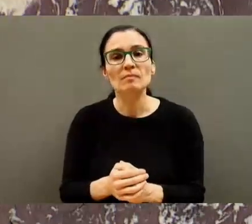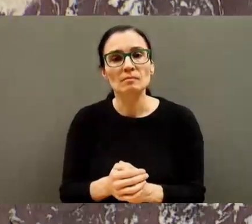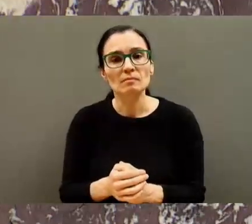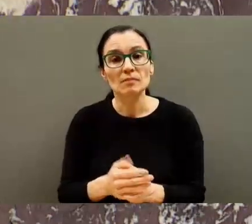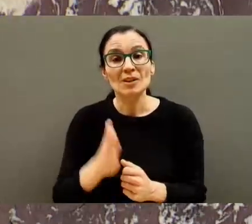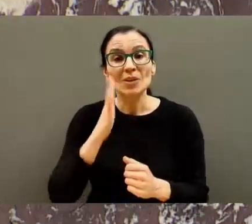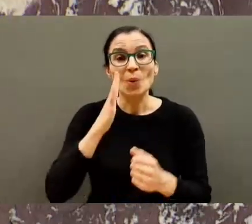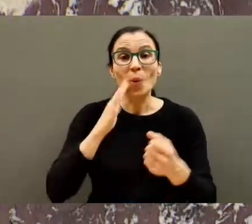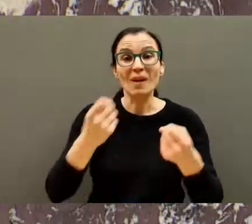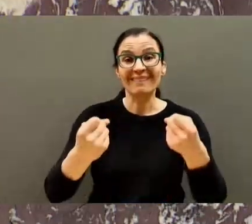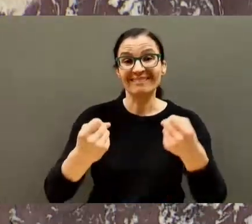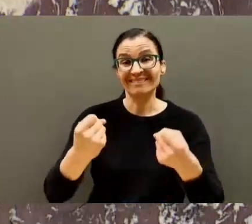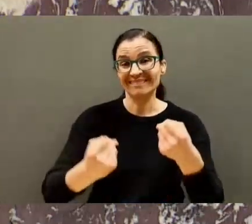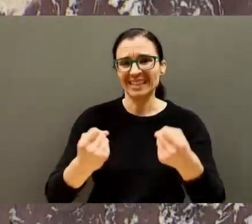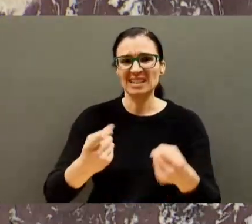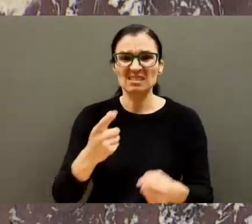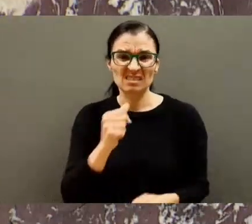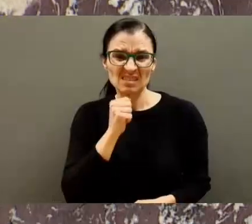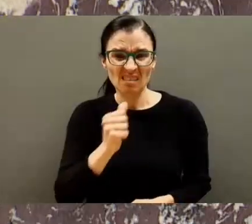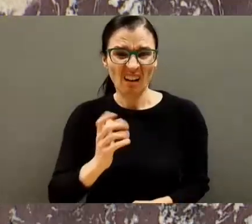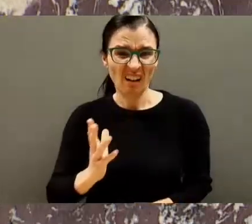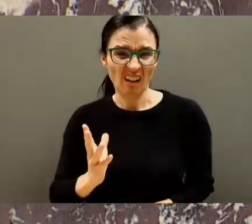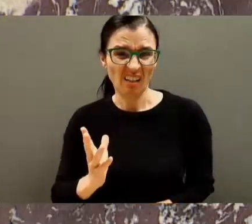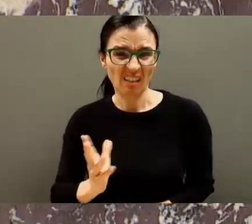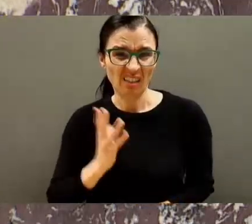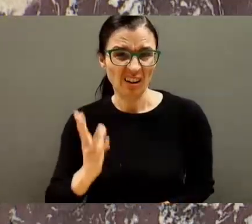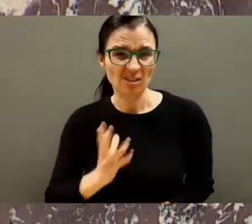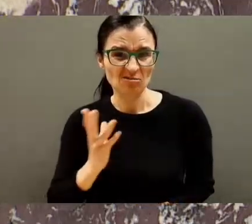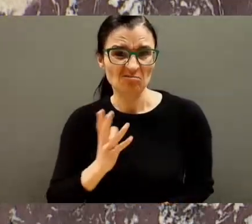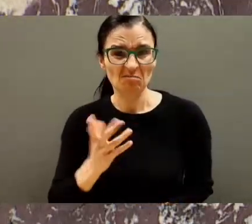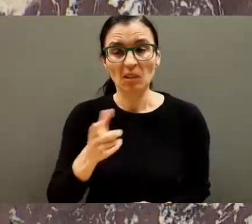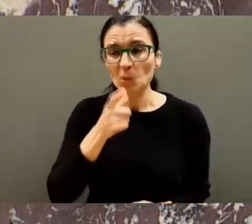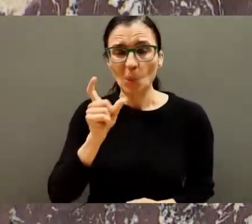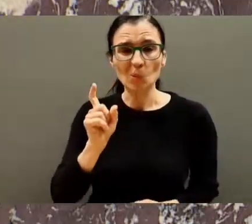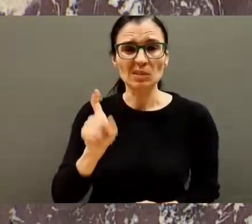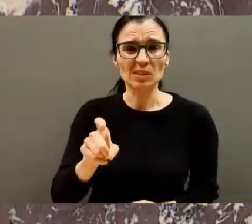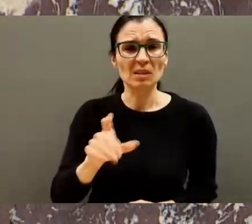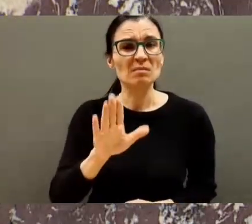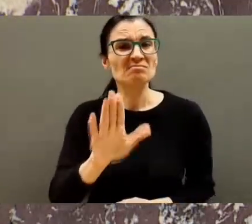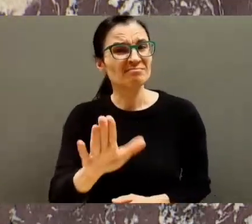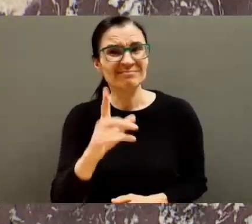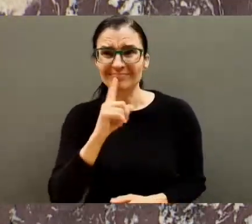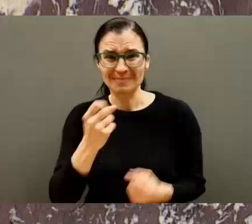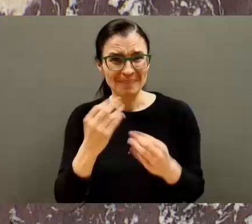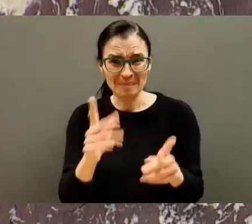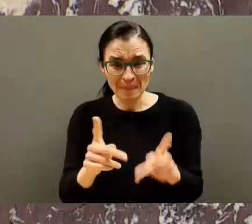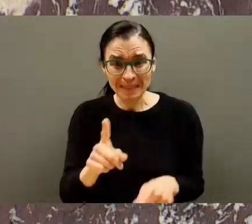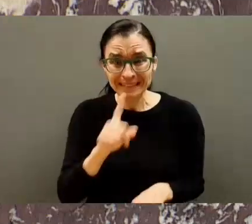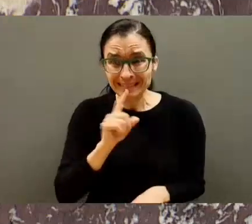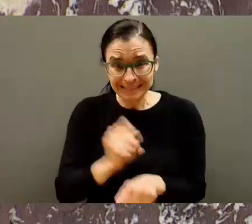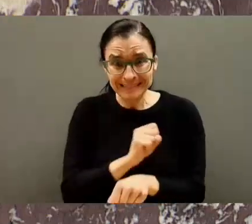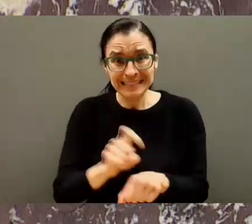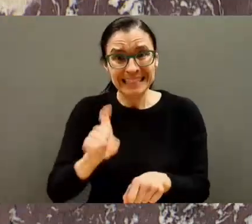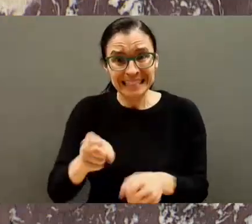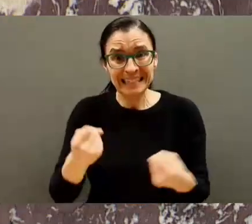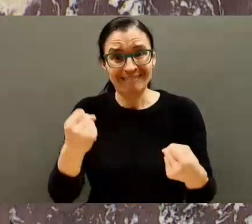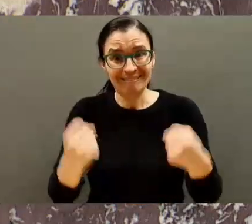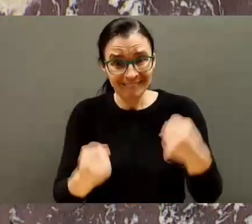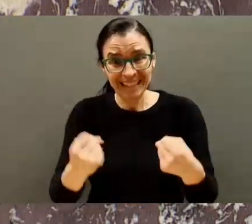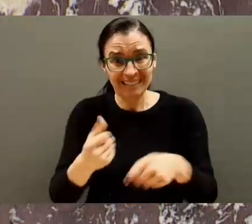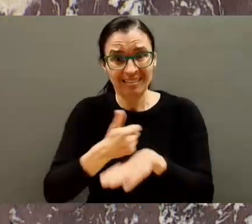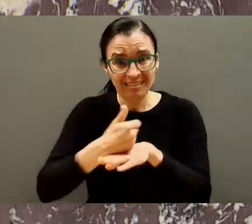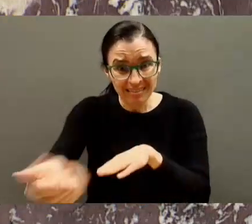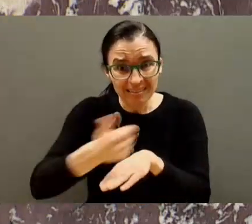earlier, British Columbians are only $200 away from not being able to pay their bills and cannot afford an electric vehicle. Yet,